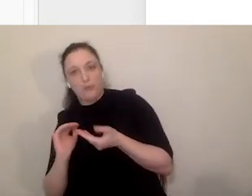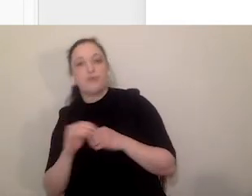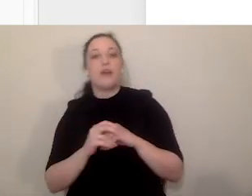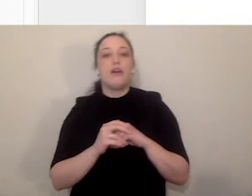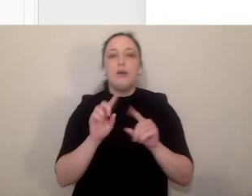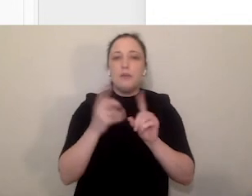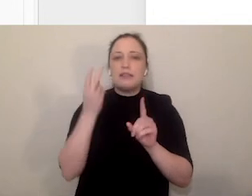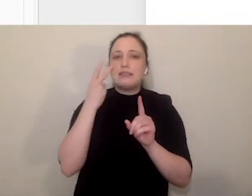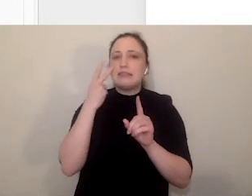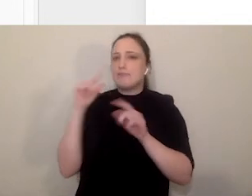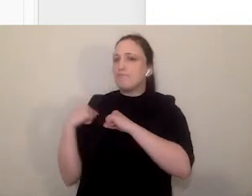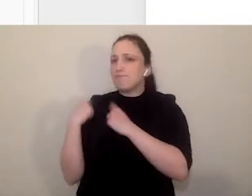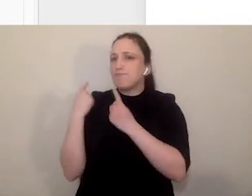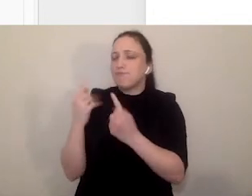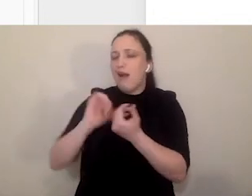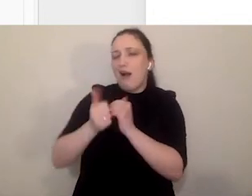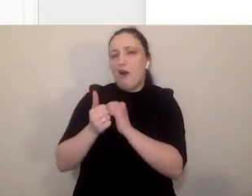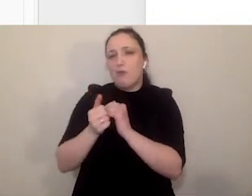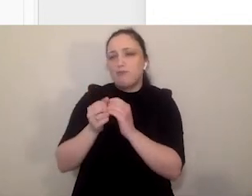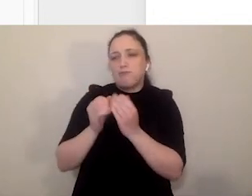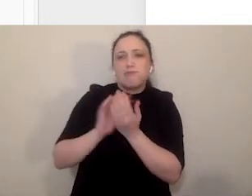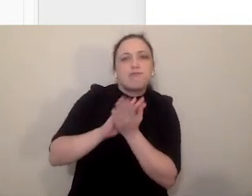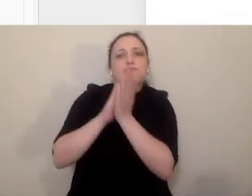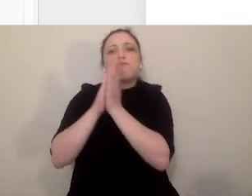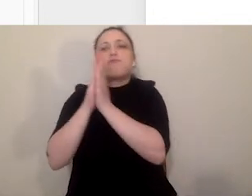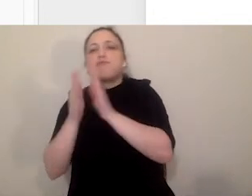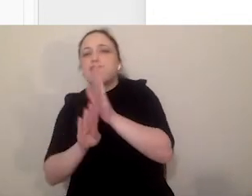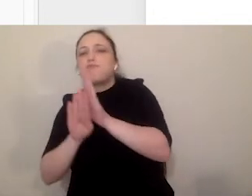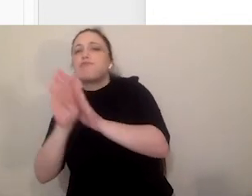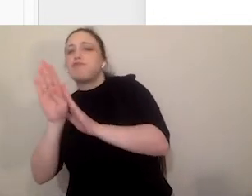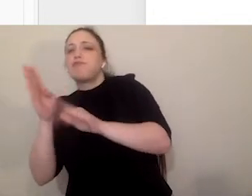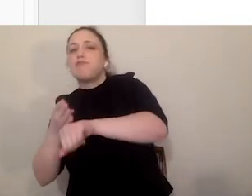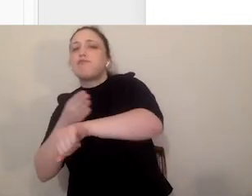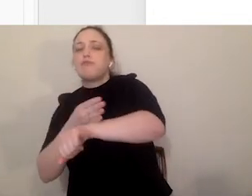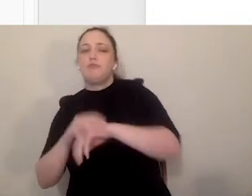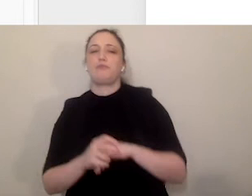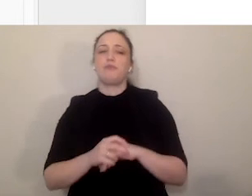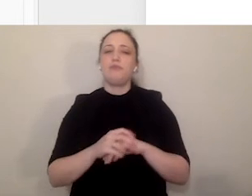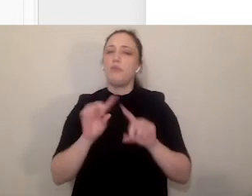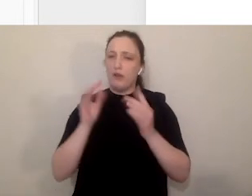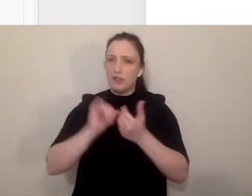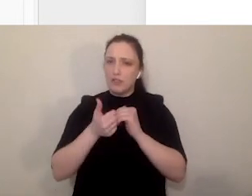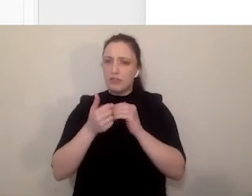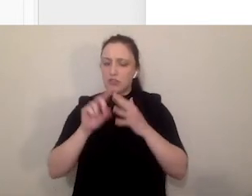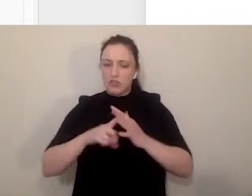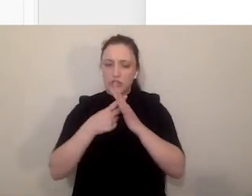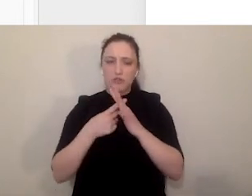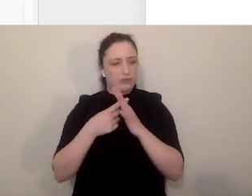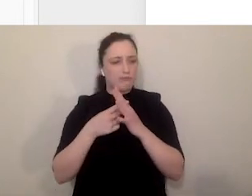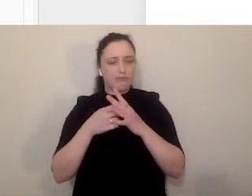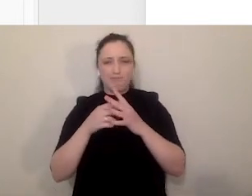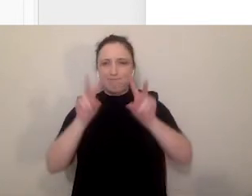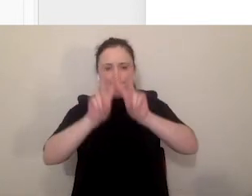evolved. Now, when we started to unpack where and when and how mentorship and networking could be important,